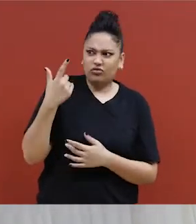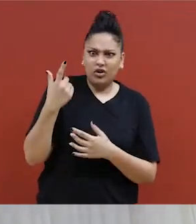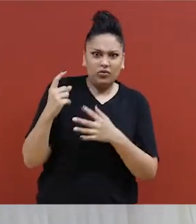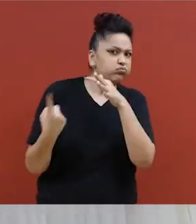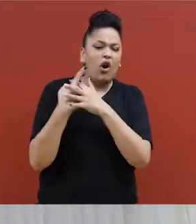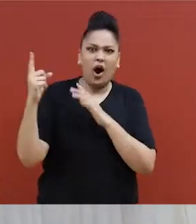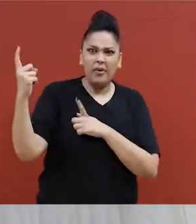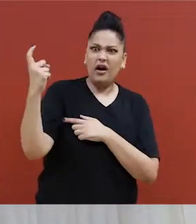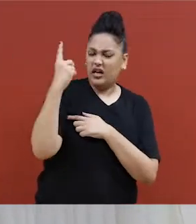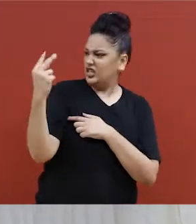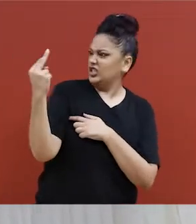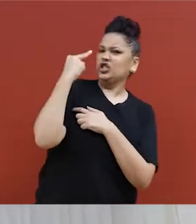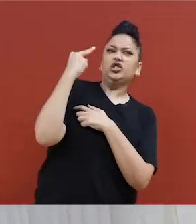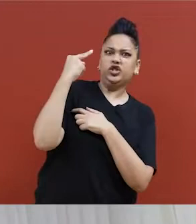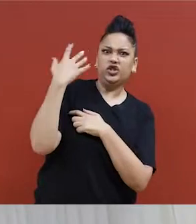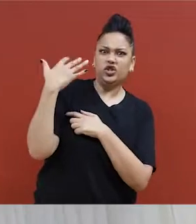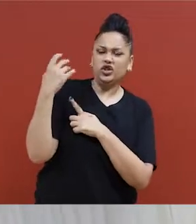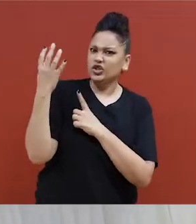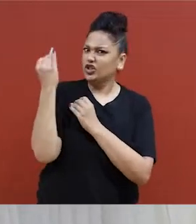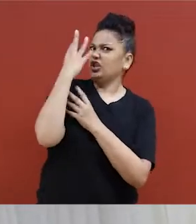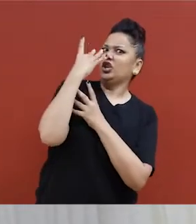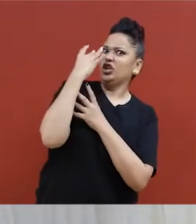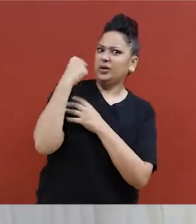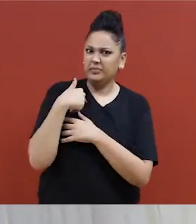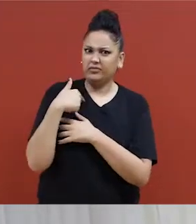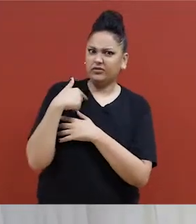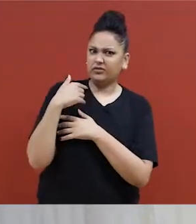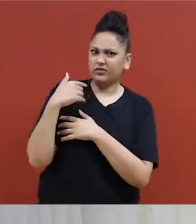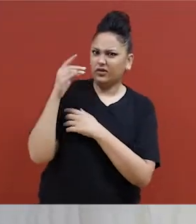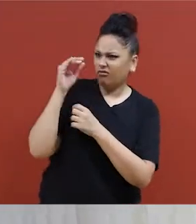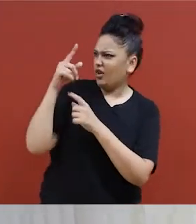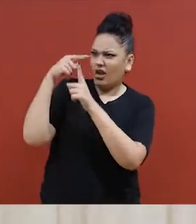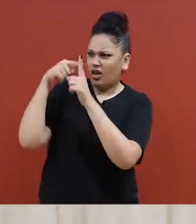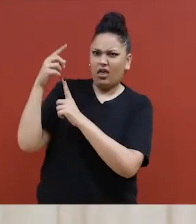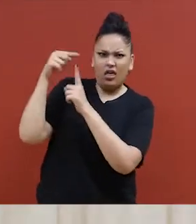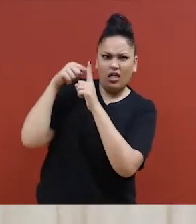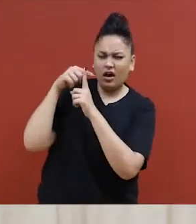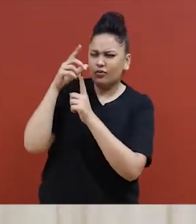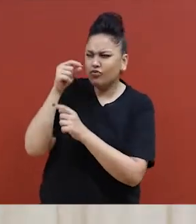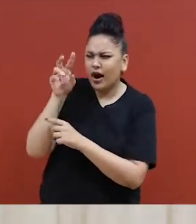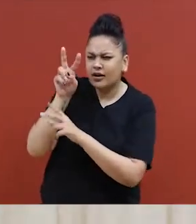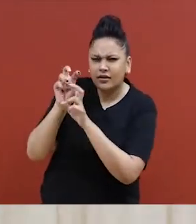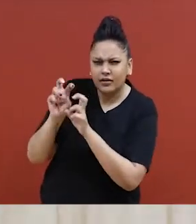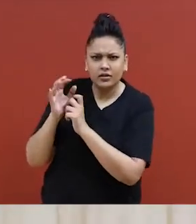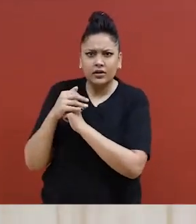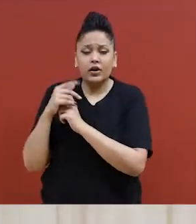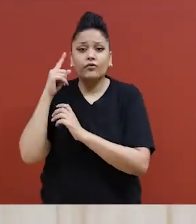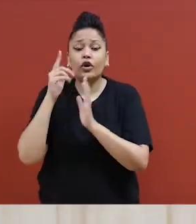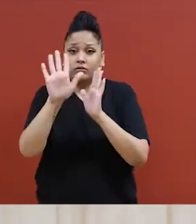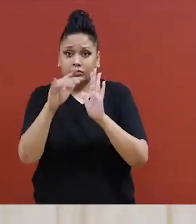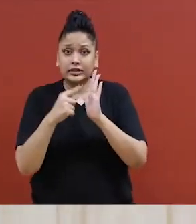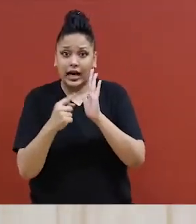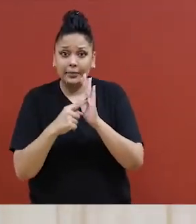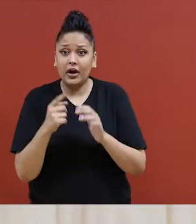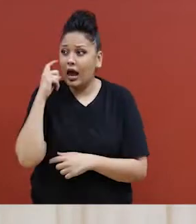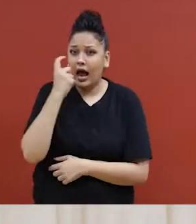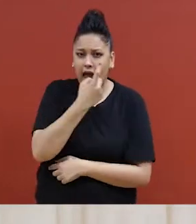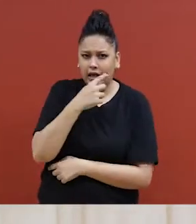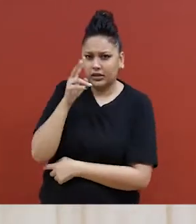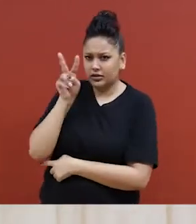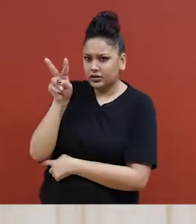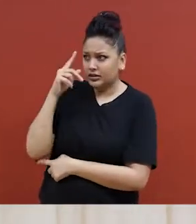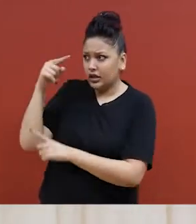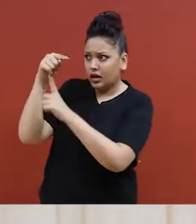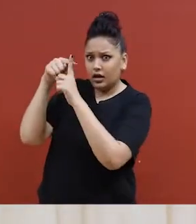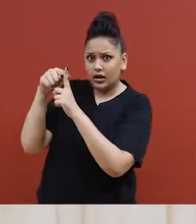and into me. I have weak spots that might be presented to me. May I touch your arm? Yes. For example, the eyes